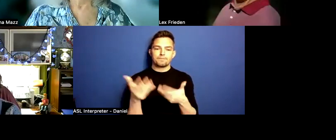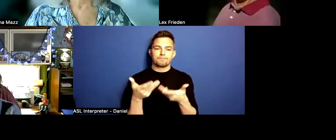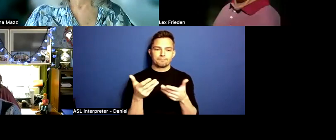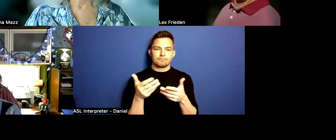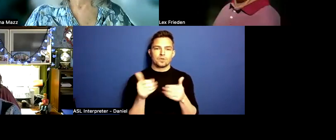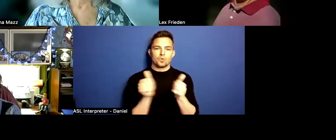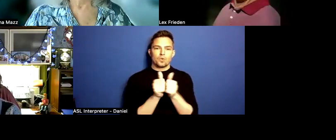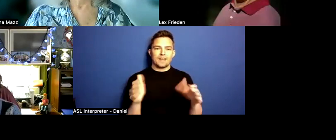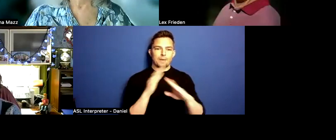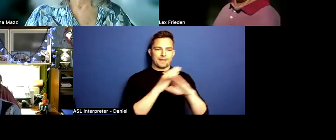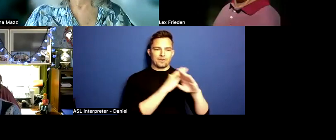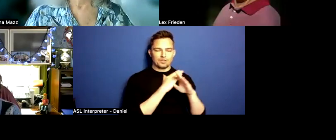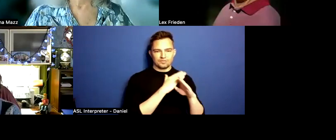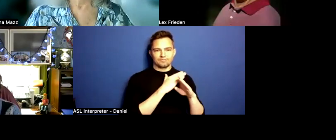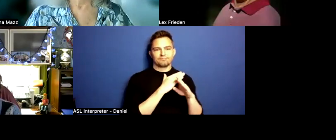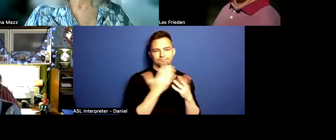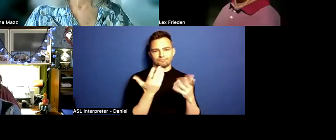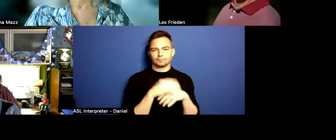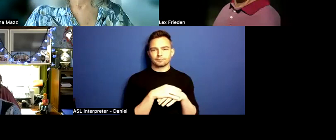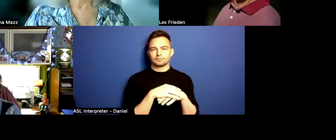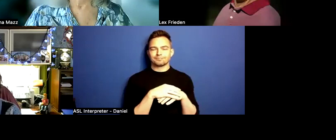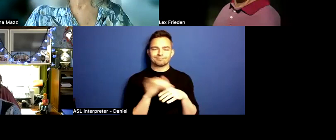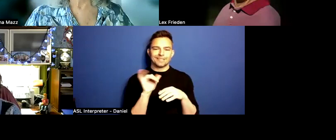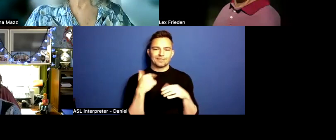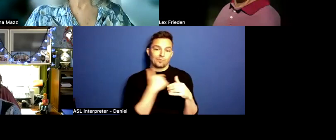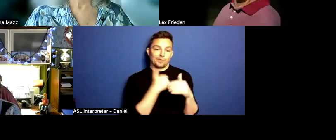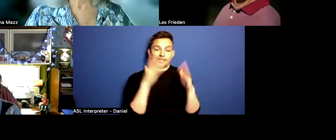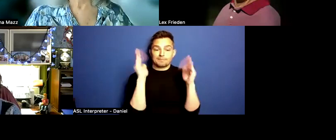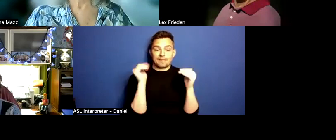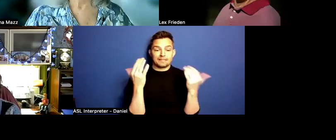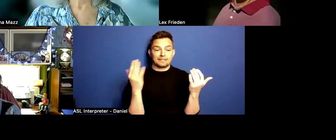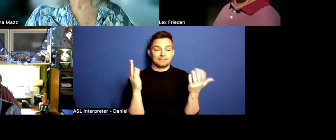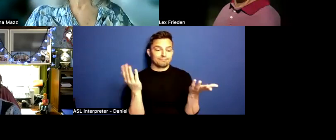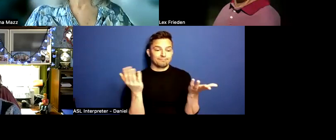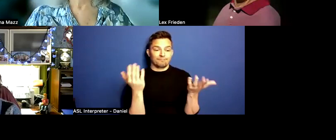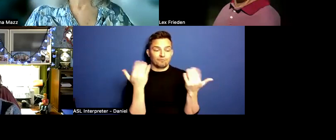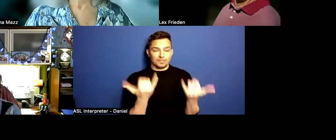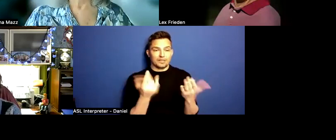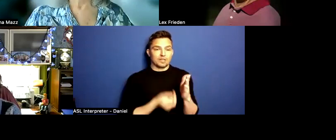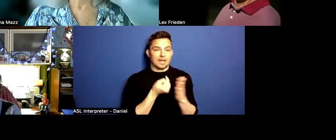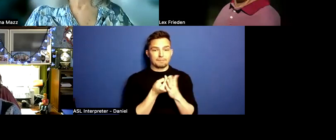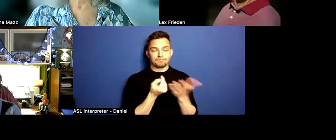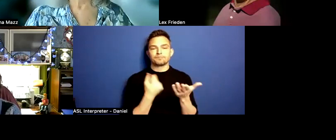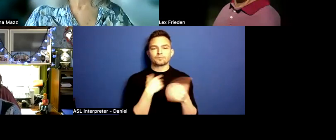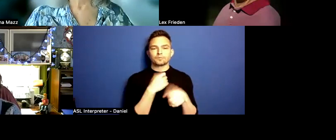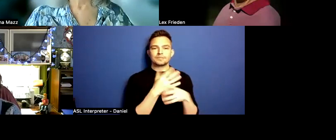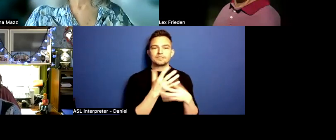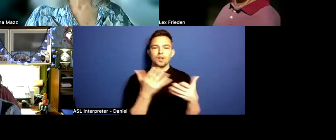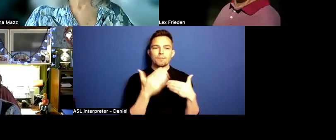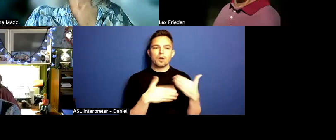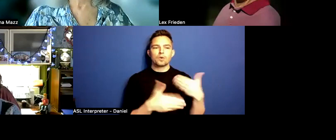barrier-free environments as we expected to be by now. So, you know, we've made great progress,